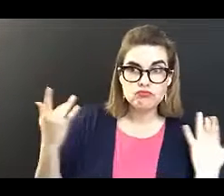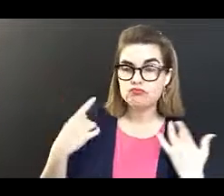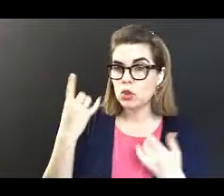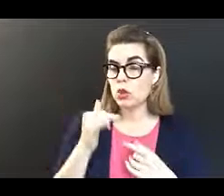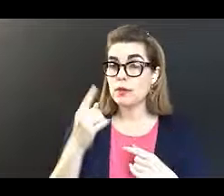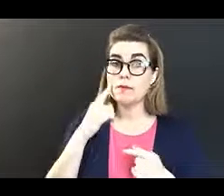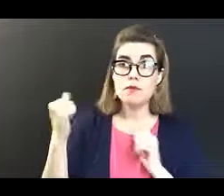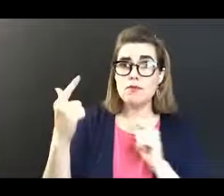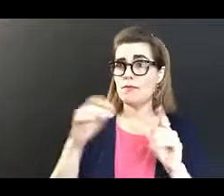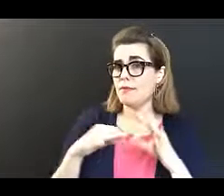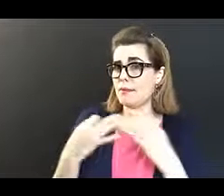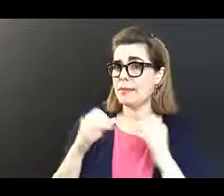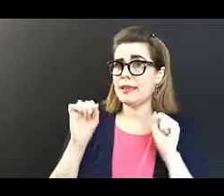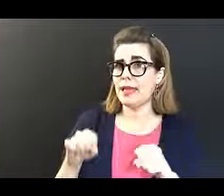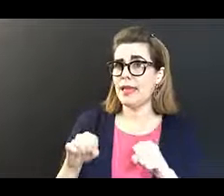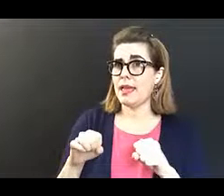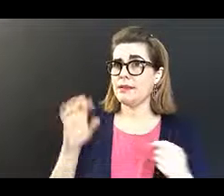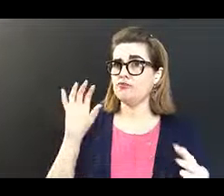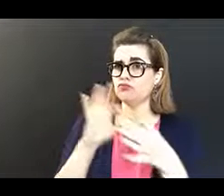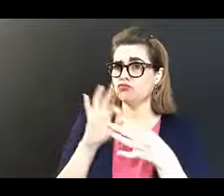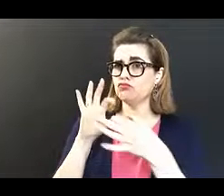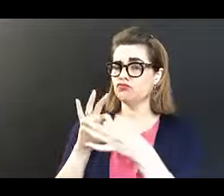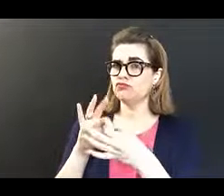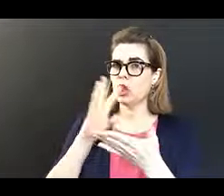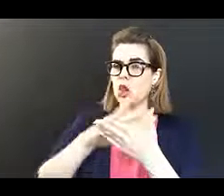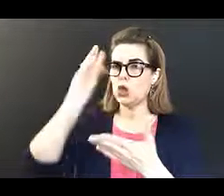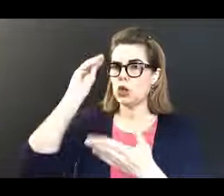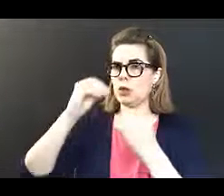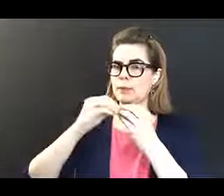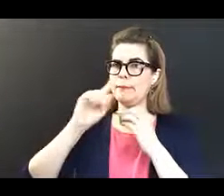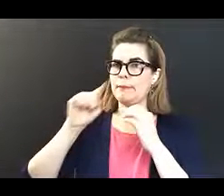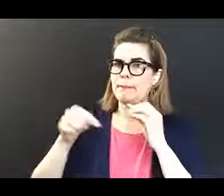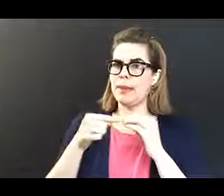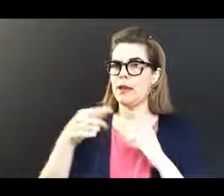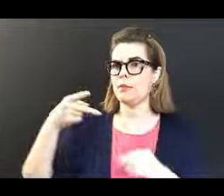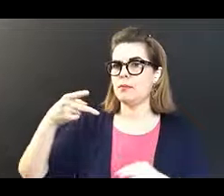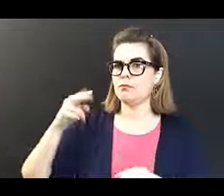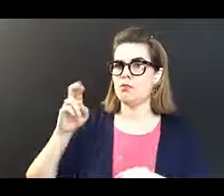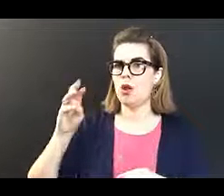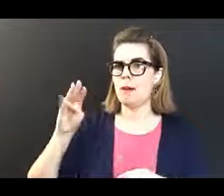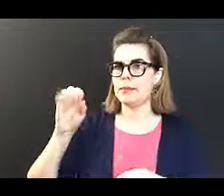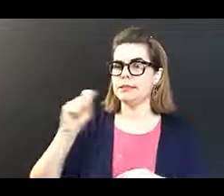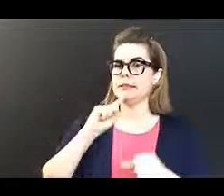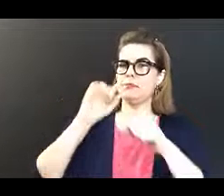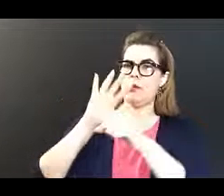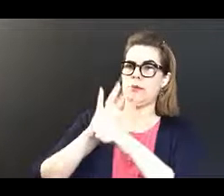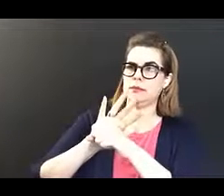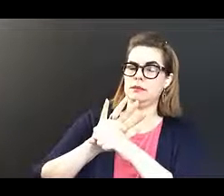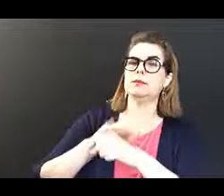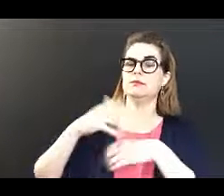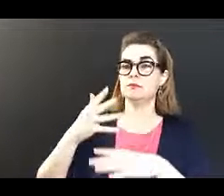all families to be able to attend, just to learn a little bit more about Promise. And if we have any students that